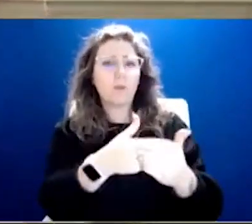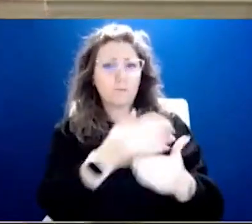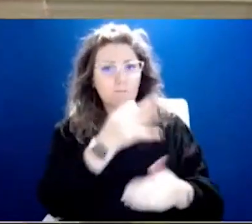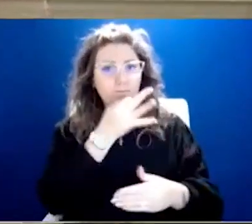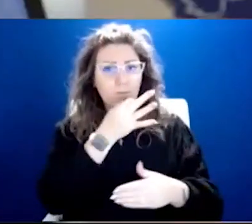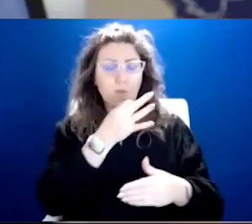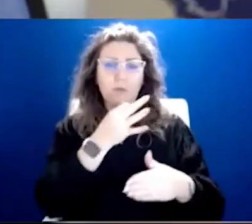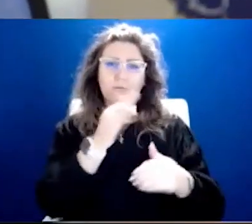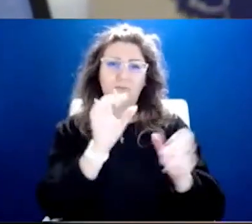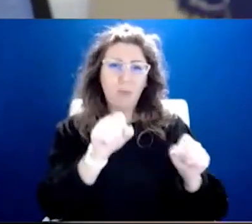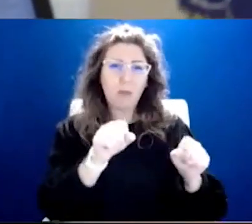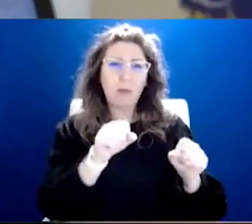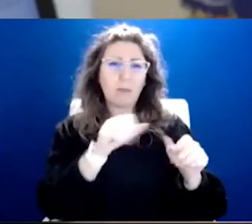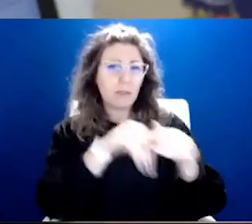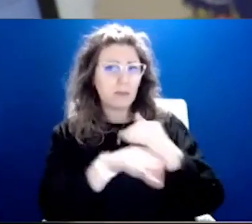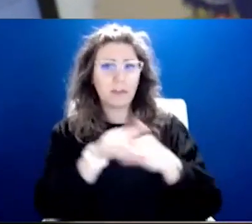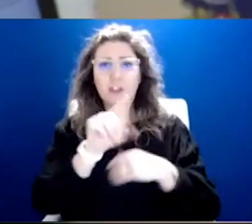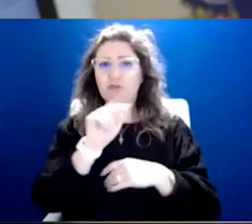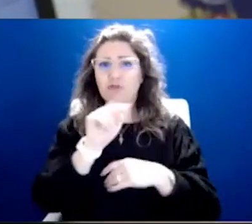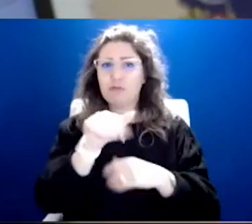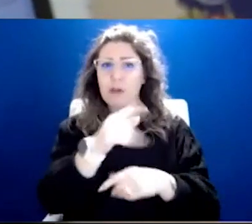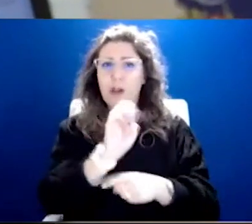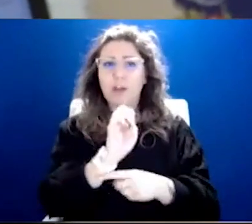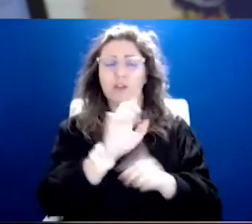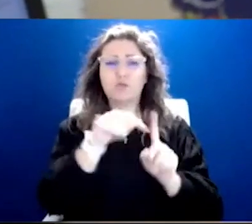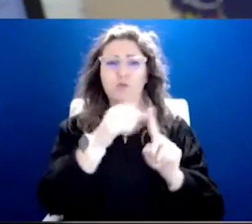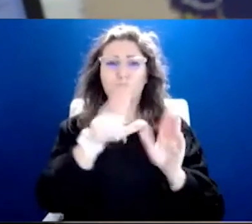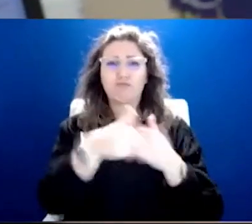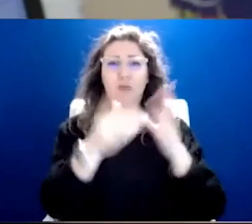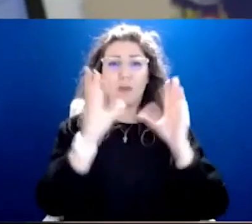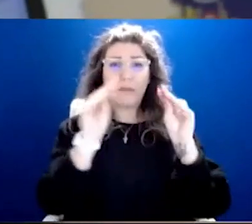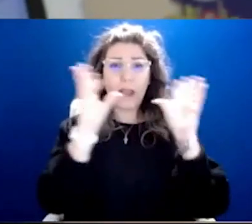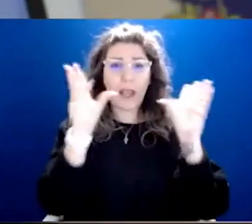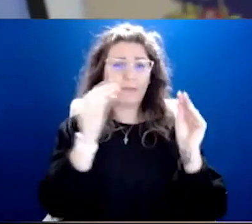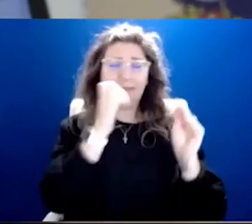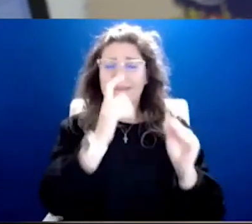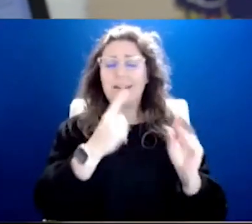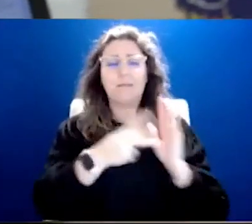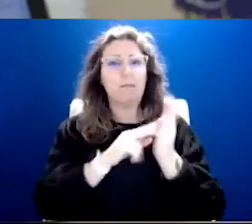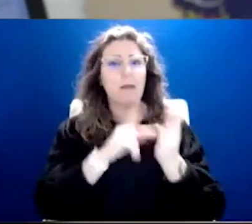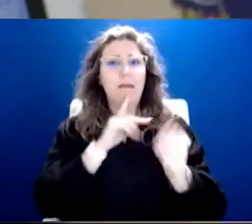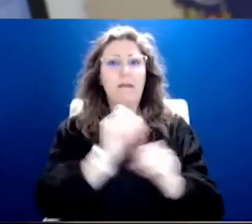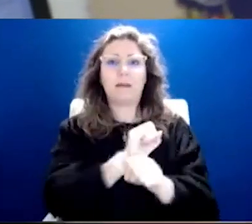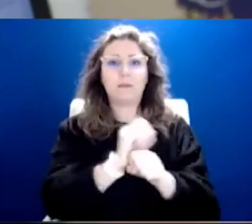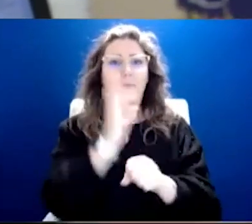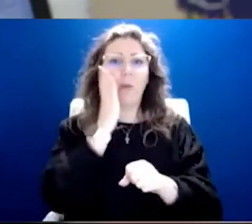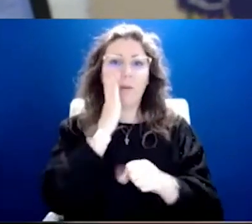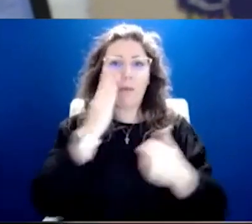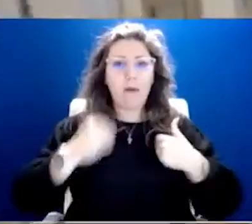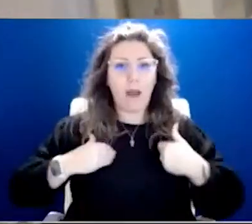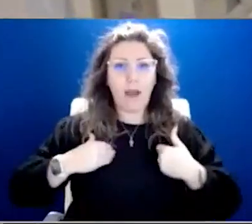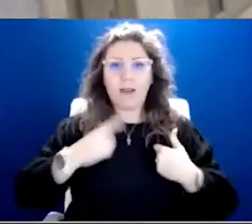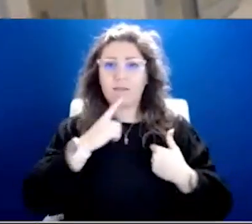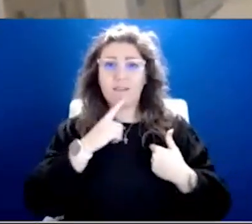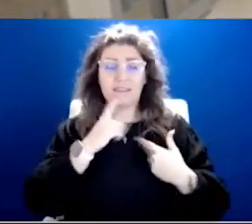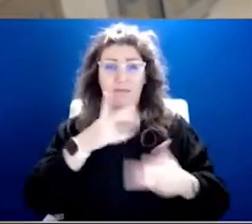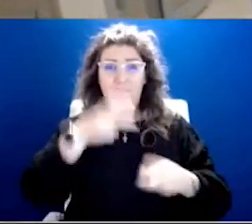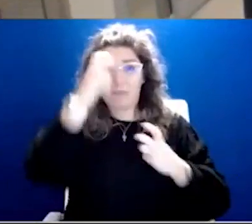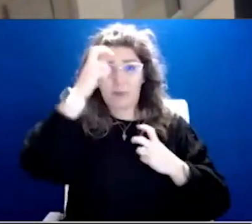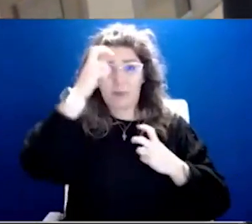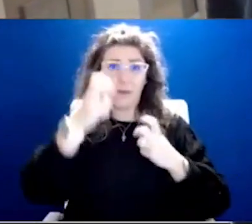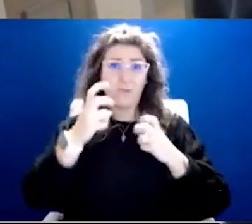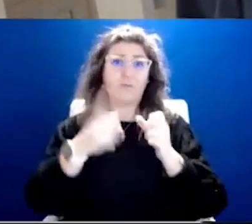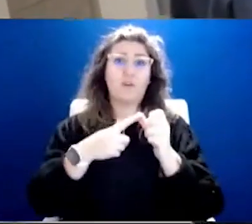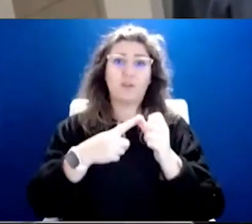up in triage. When you come in by ambulance, that doesn't guarantee that you're getting a bed, because we still have to take the sickest patients first. Morgan, you doing